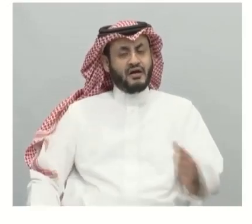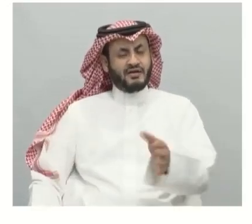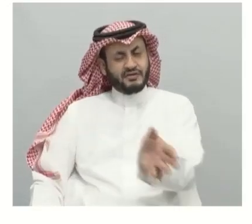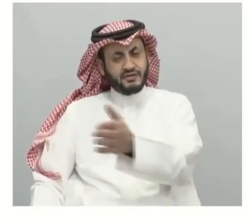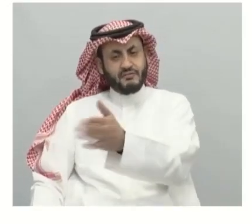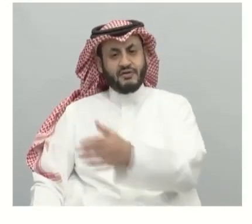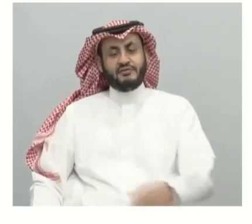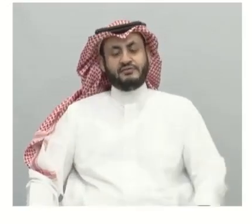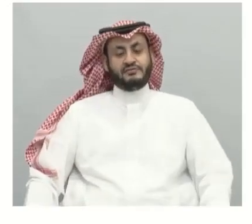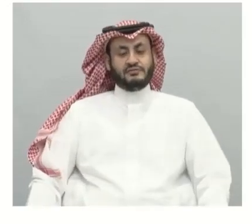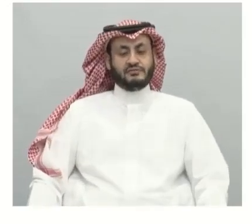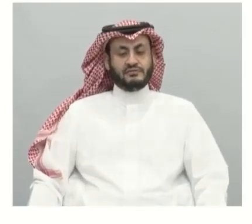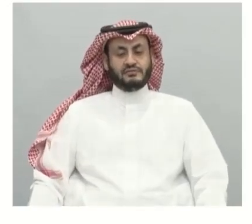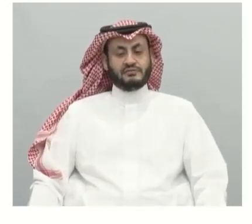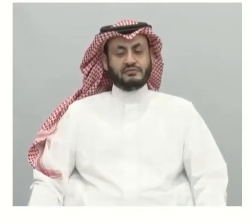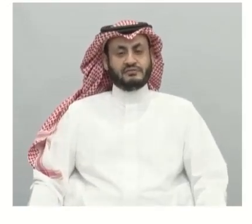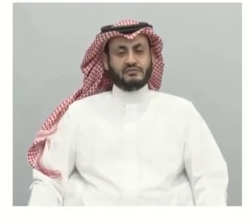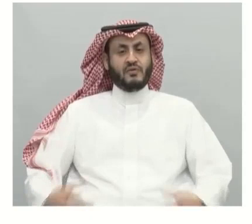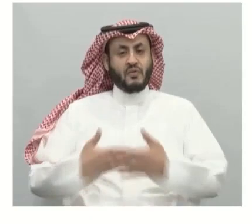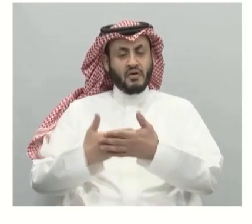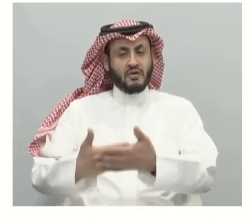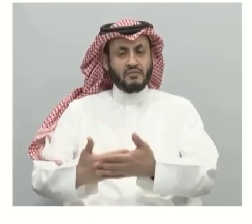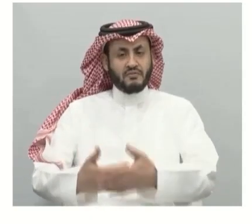Liverpool. Welcome to New York City.